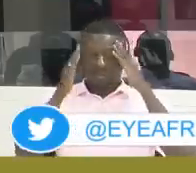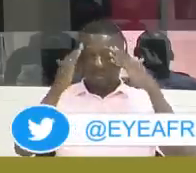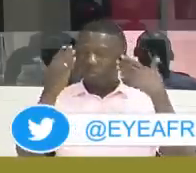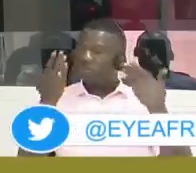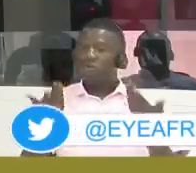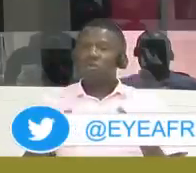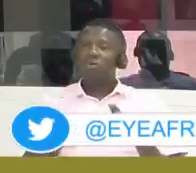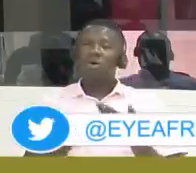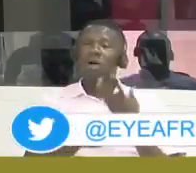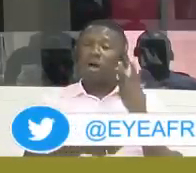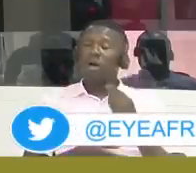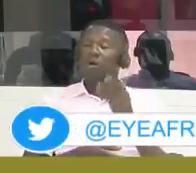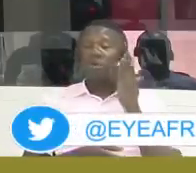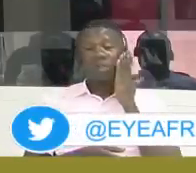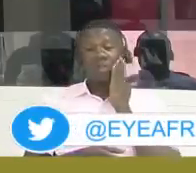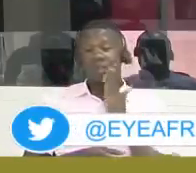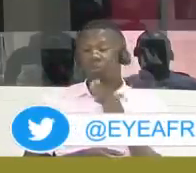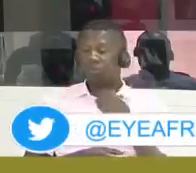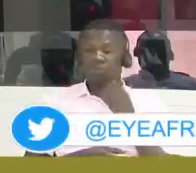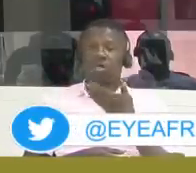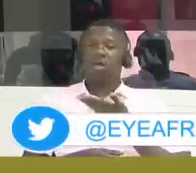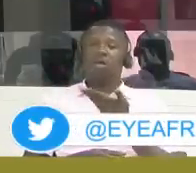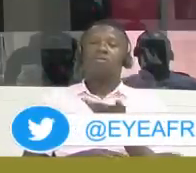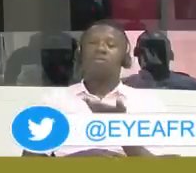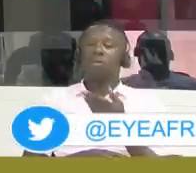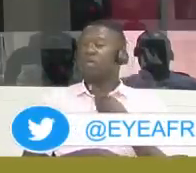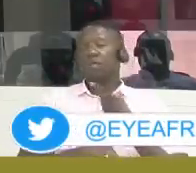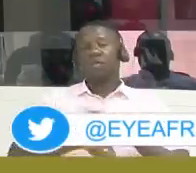know how serious it was by then.